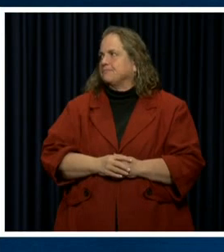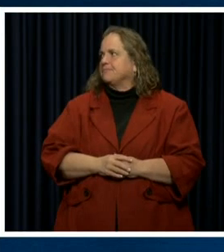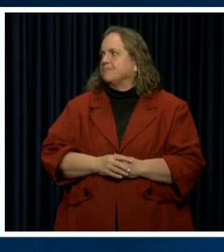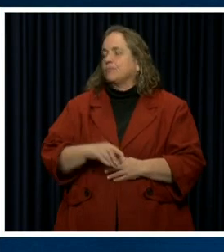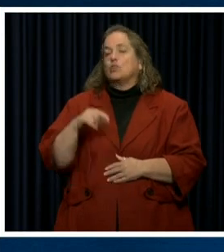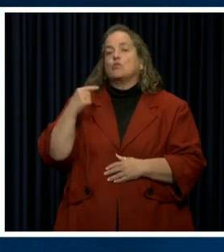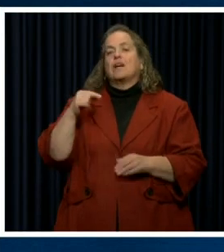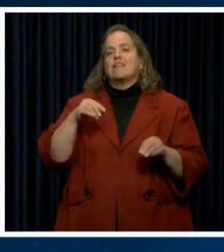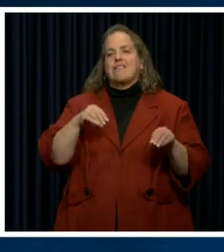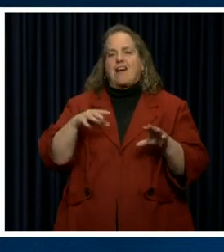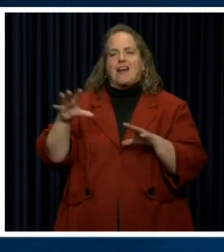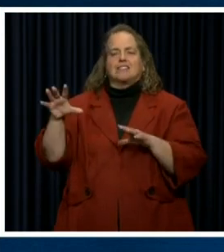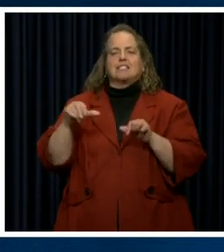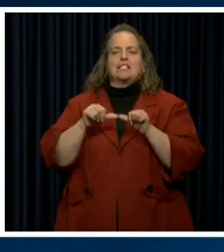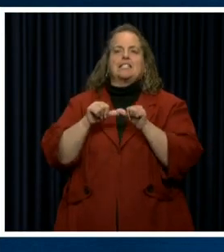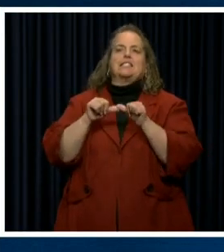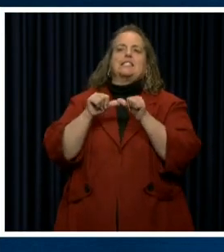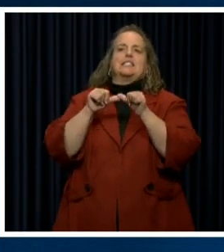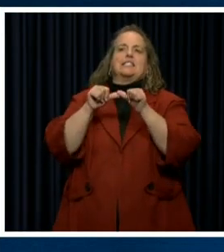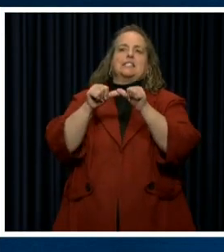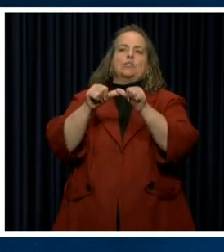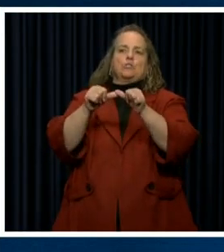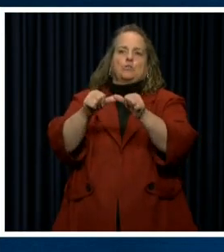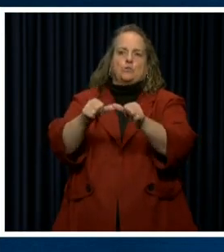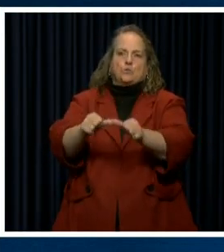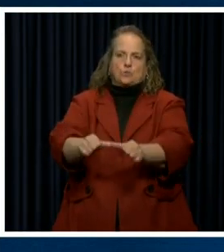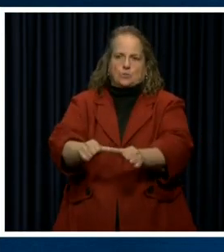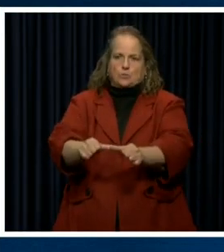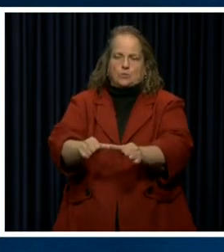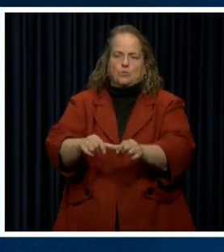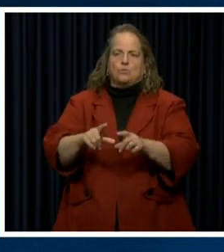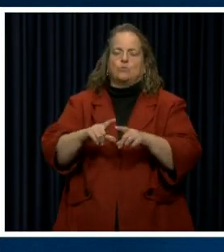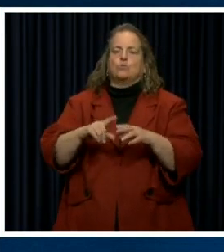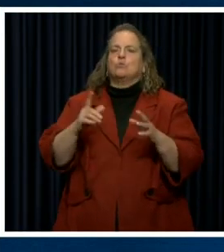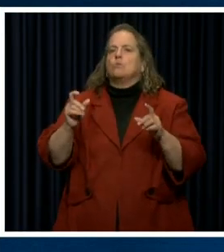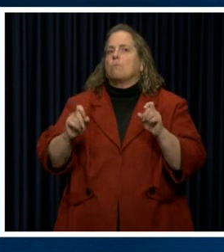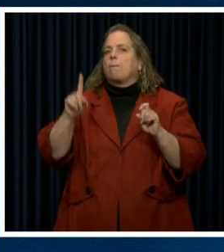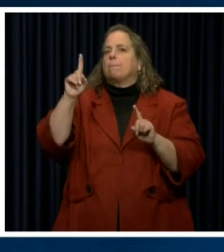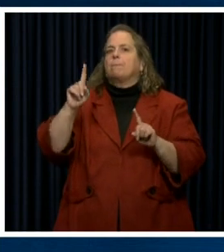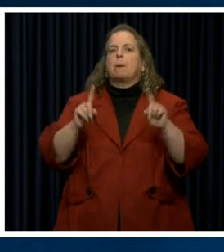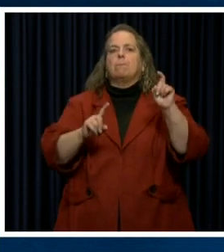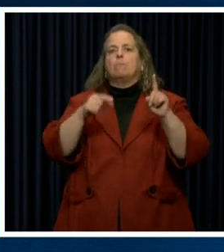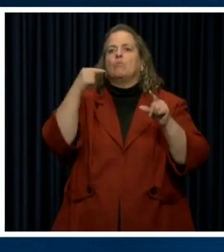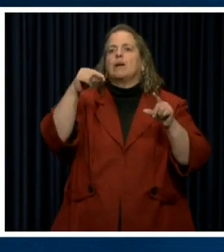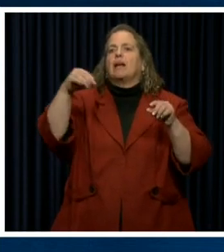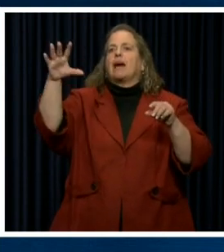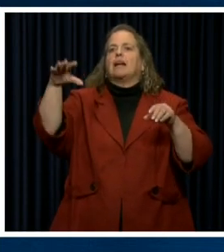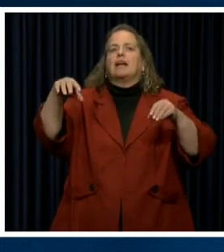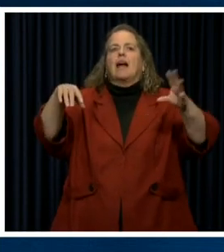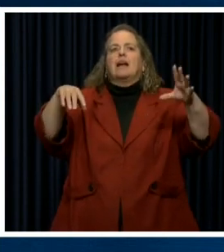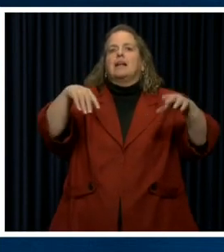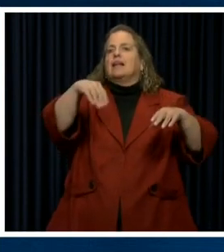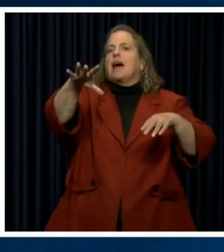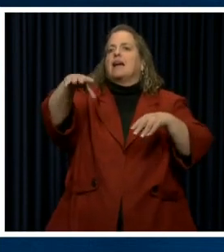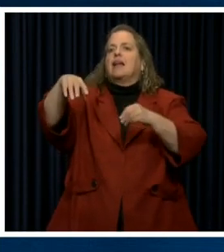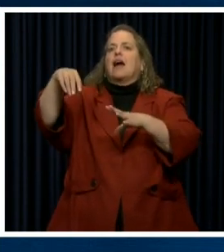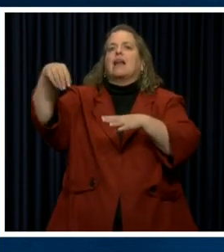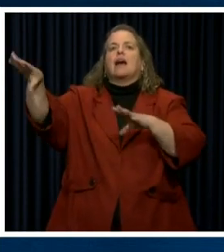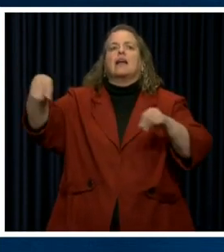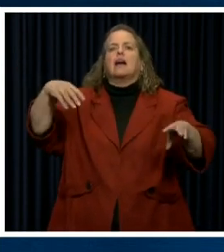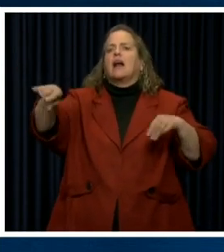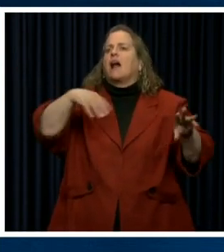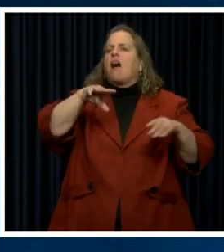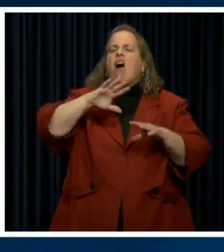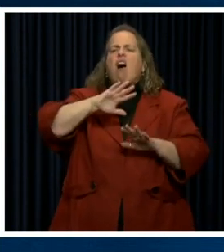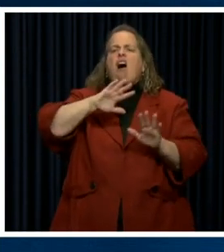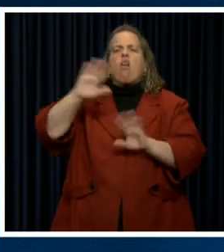And the green lights continue to sprout up, to light up all over Kentucky. I